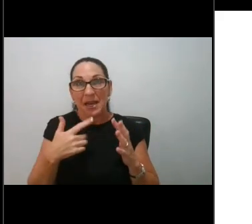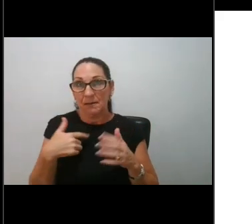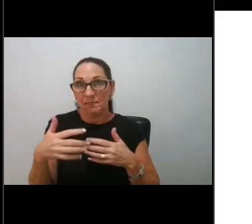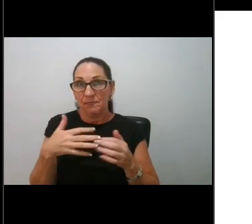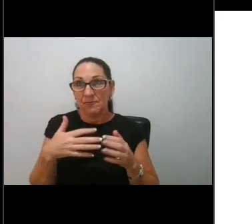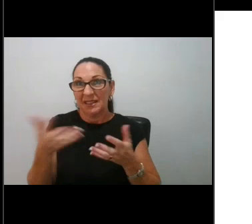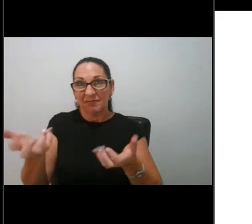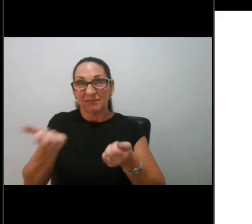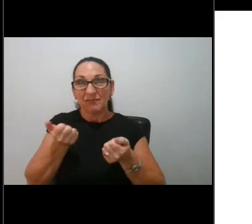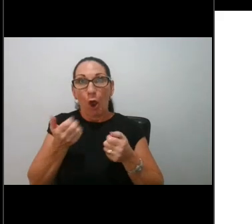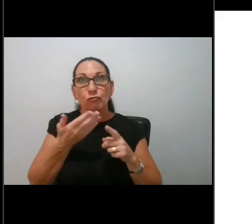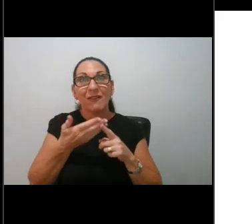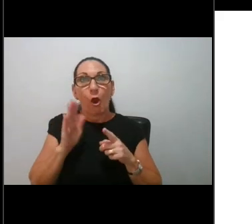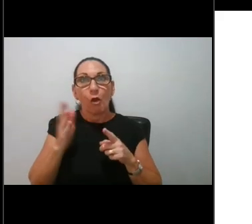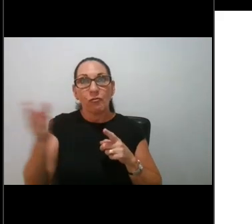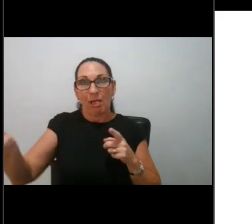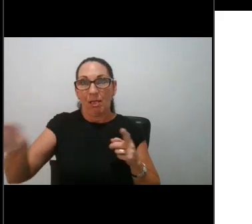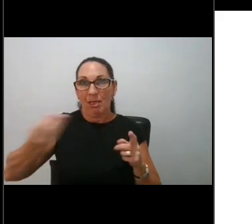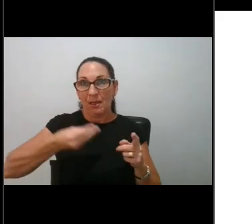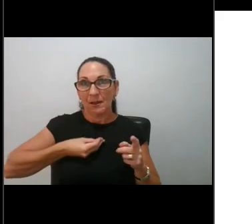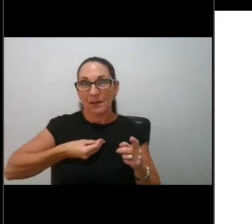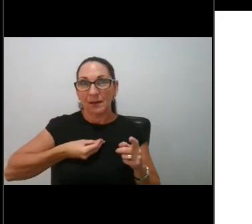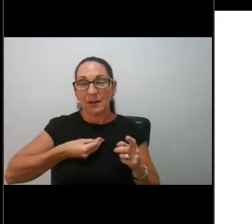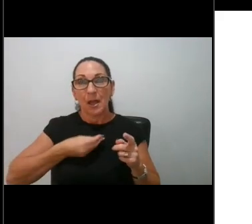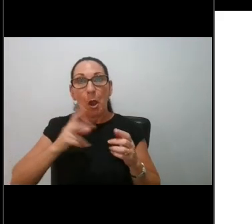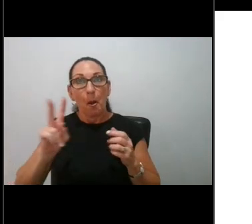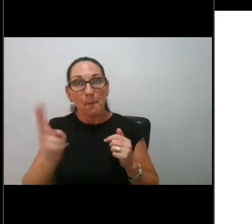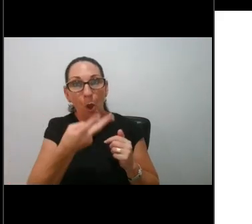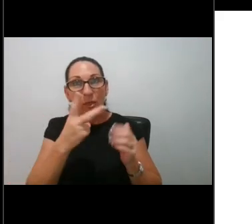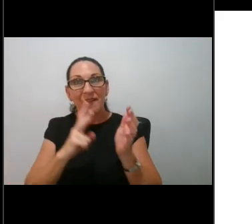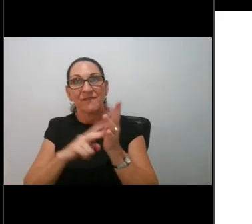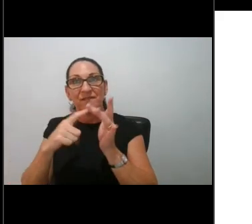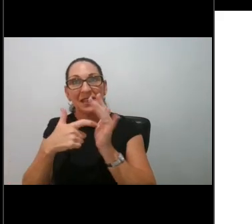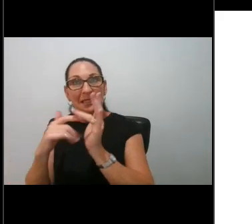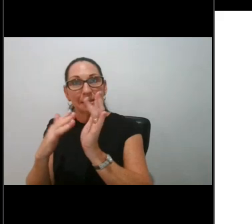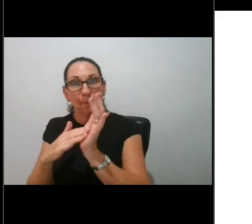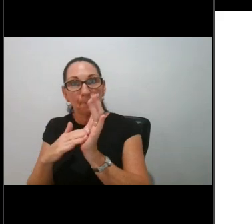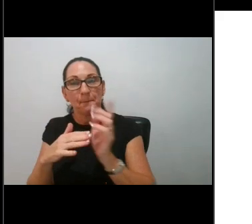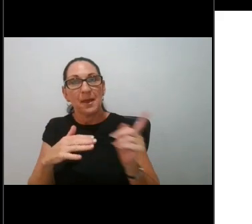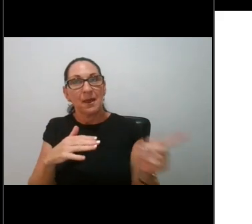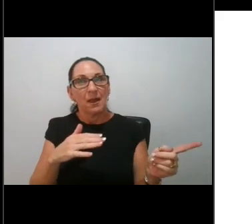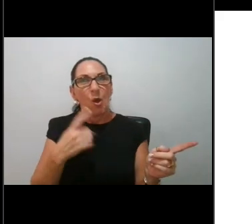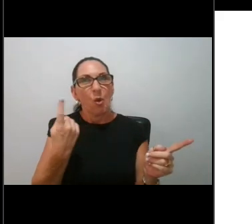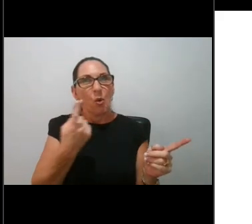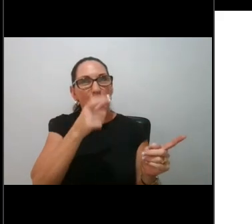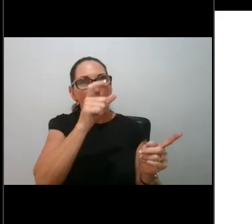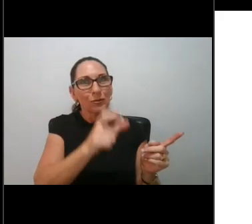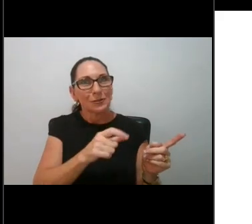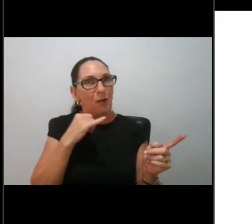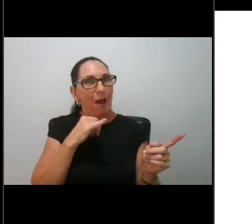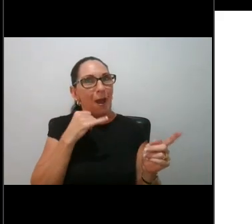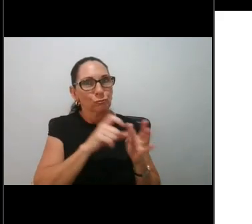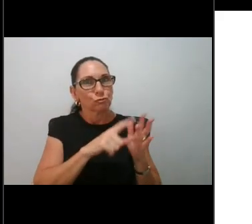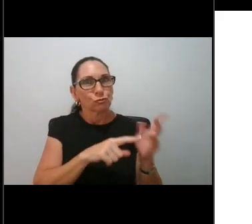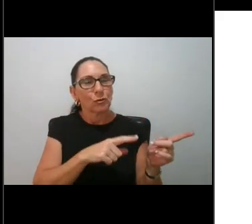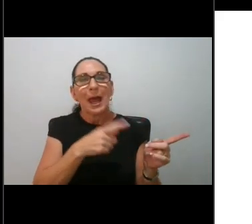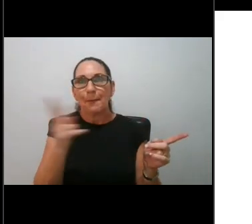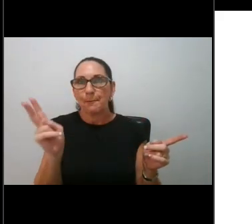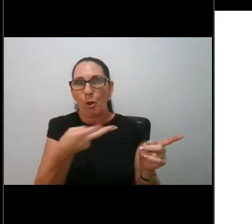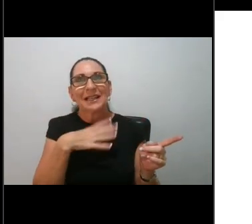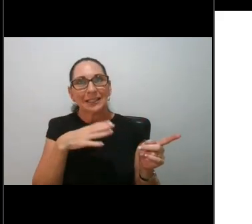us, both the victim and the defendant need to consent to that referral. Thanks, Catherine.